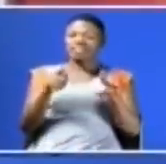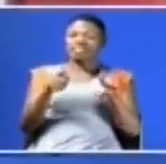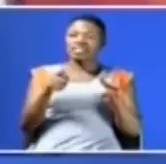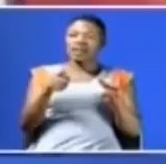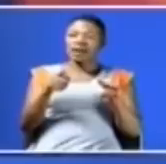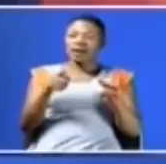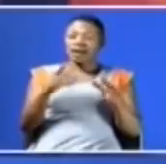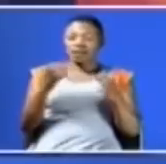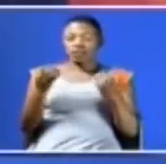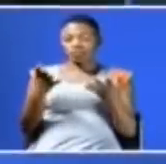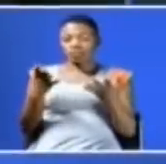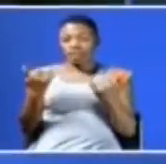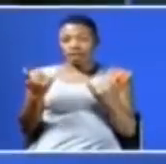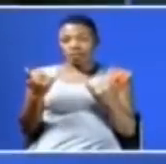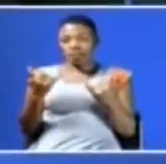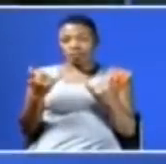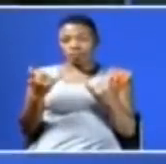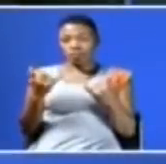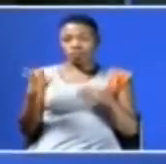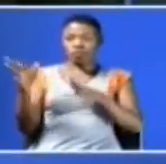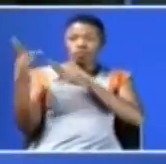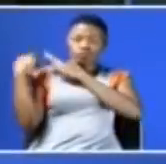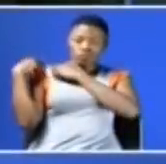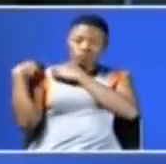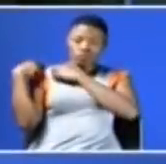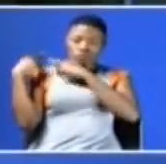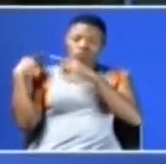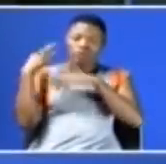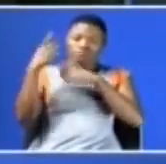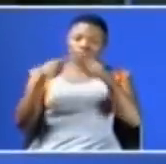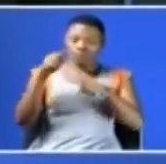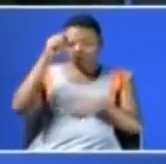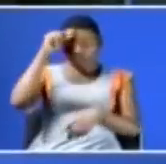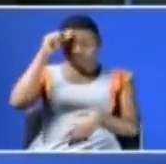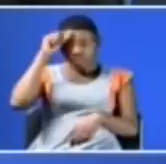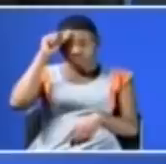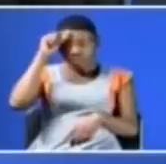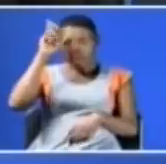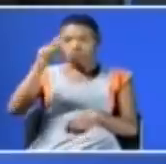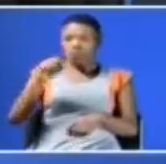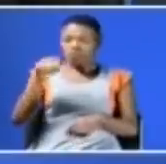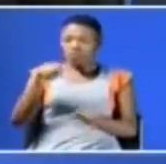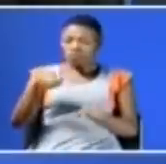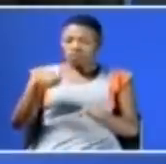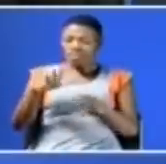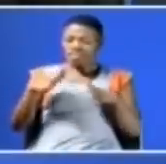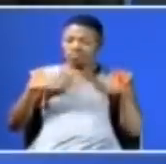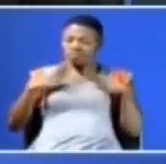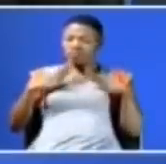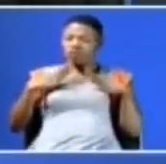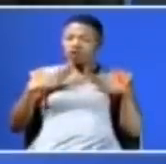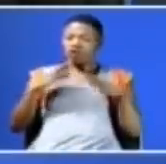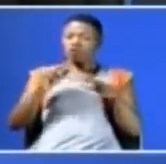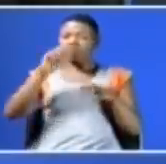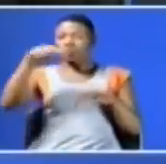Then to rephrase my question, to keep government to account, can those kind of voices still manage to do it, to hold government to account, to the